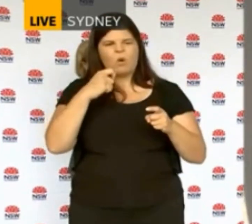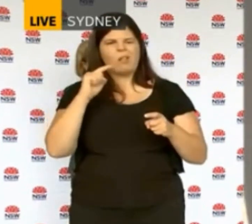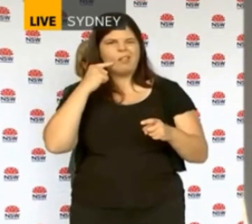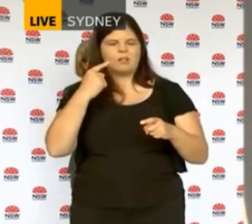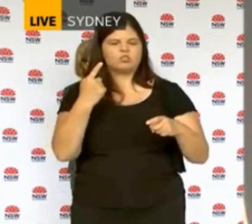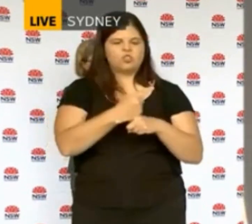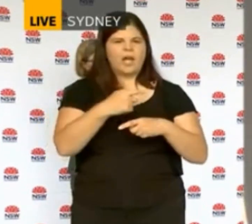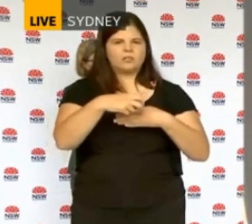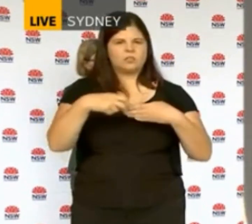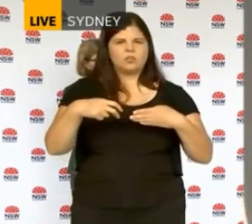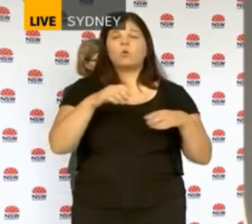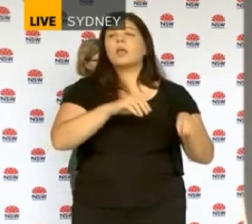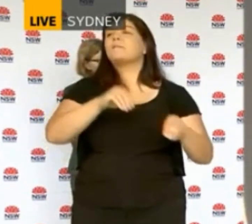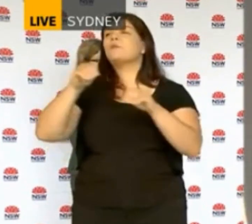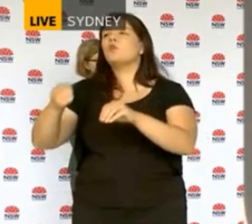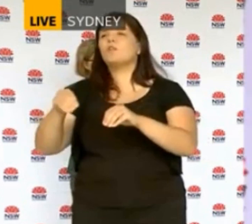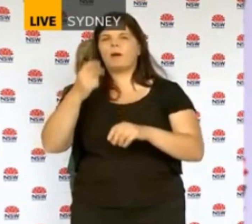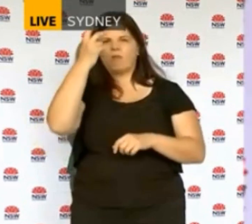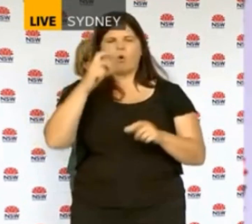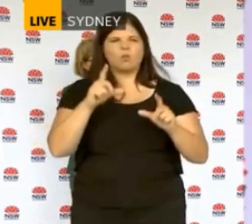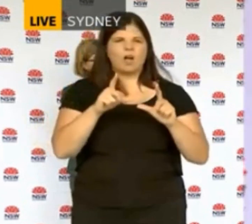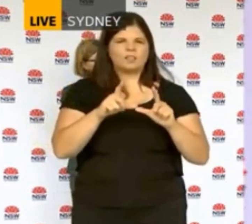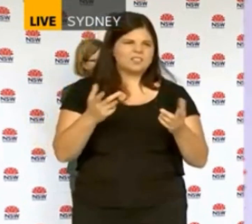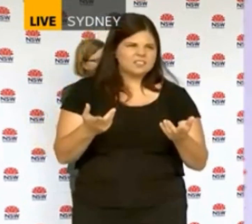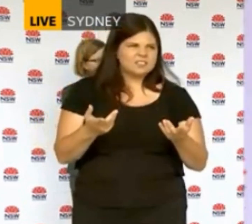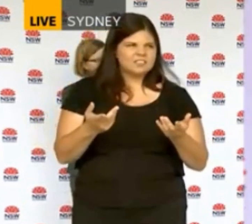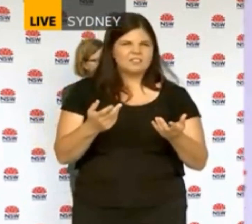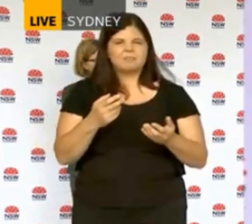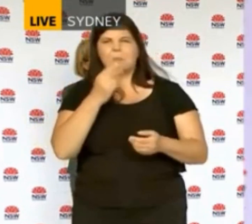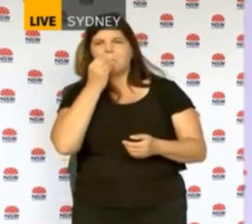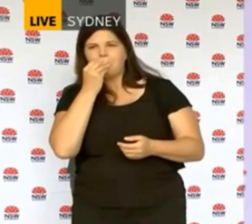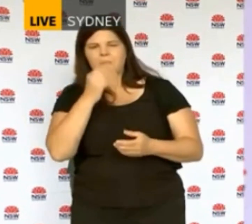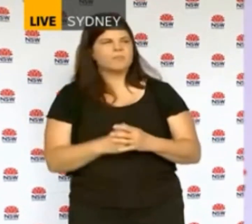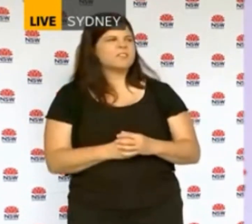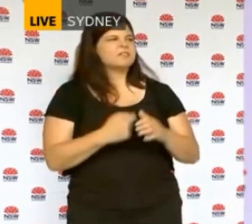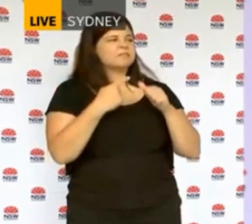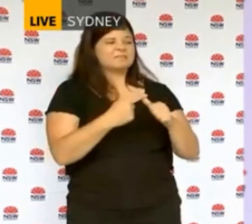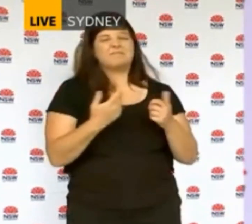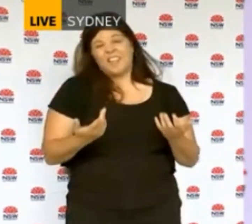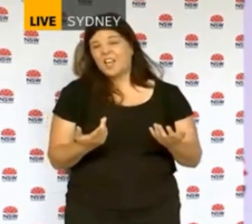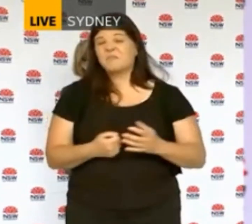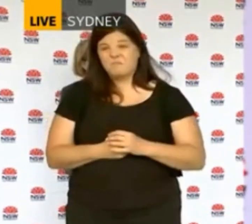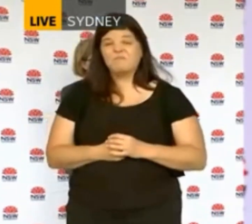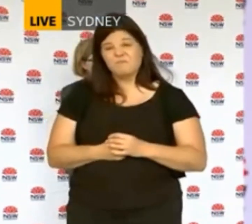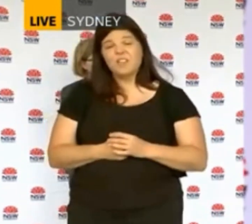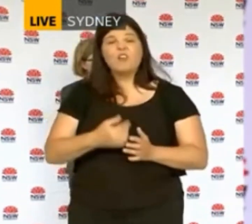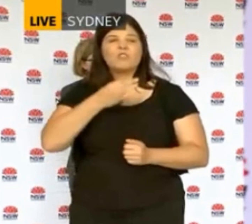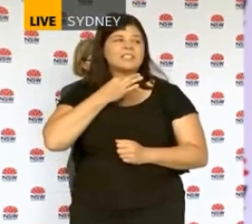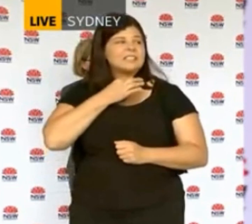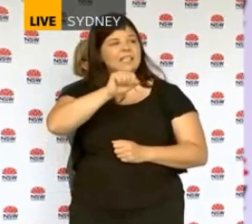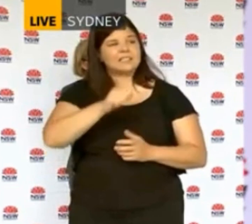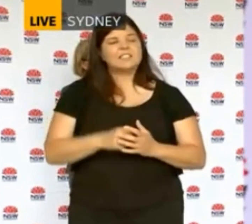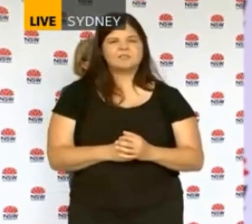locations and might not update their licence. Is it foolproof? Well, nothing that we've probably done is completely 100% foolproof. And the truth